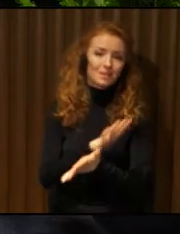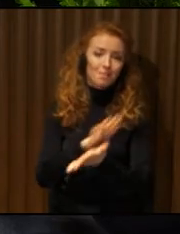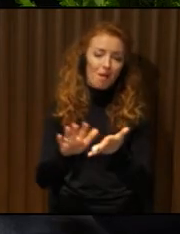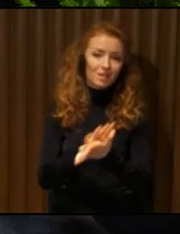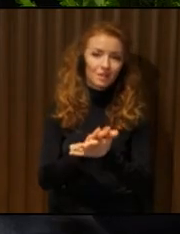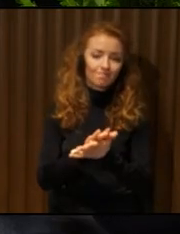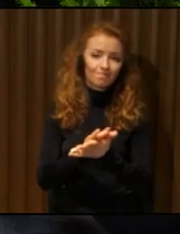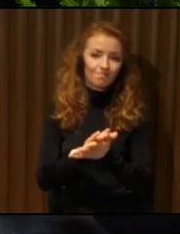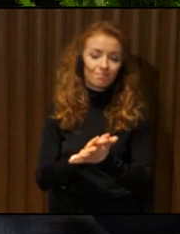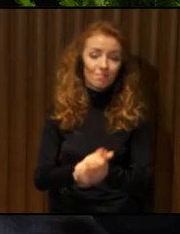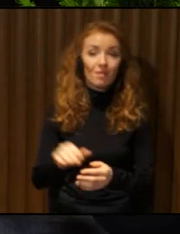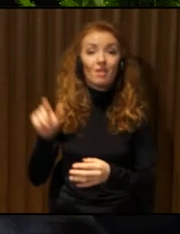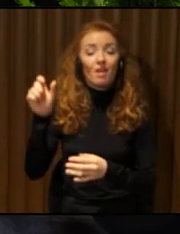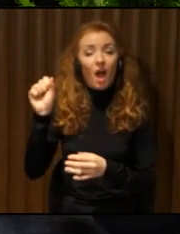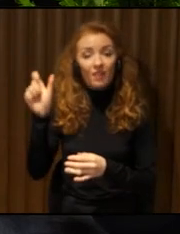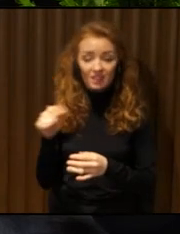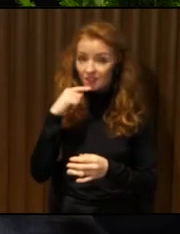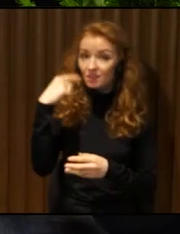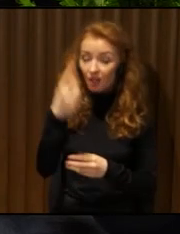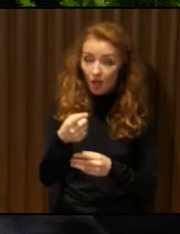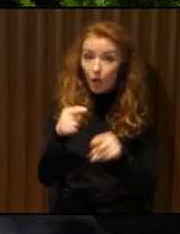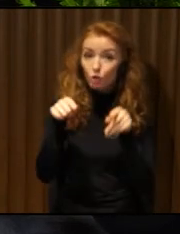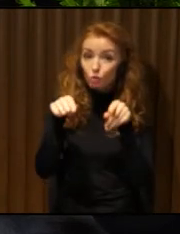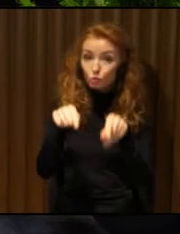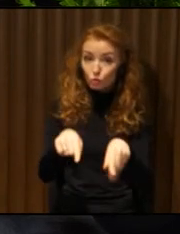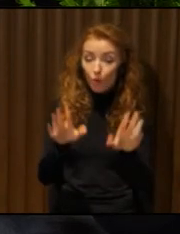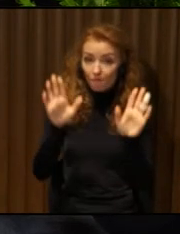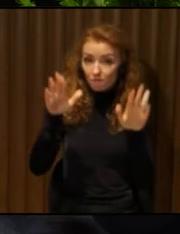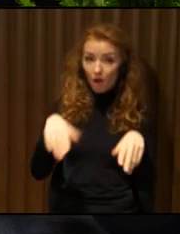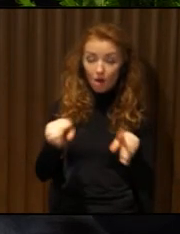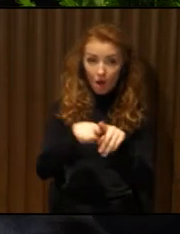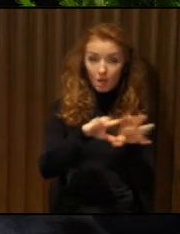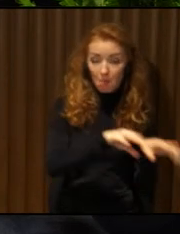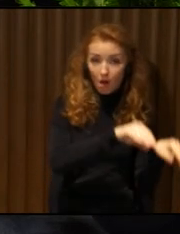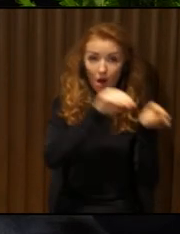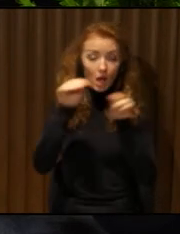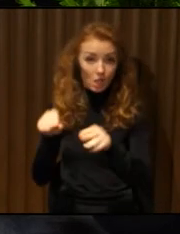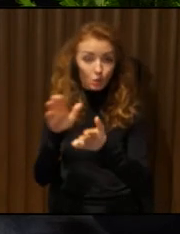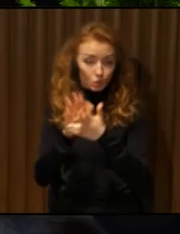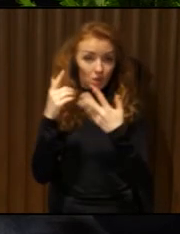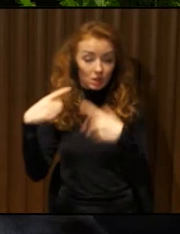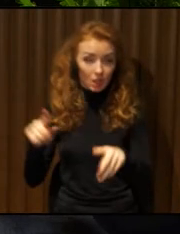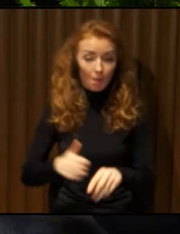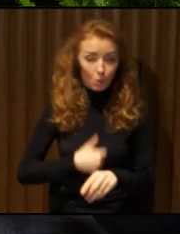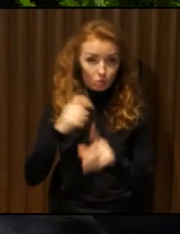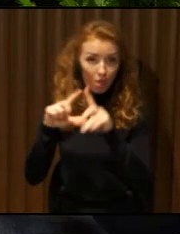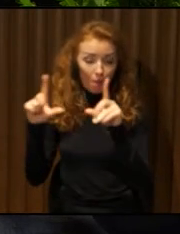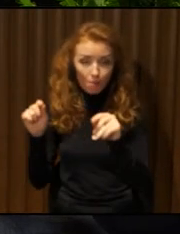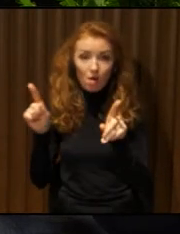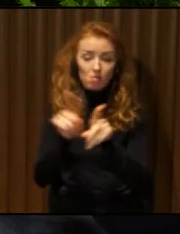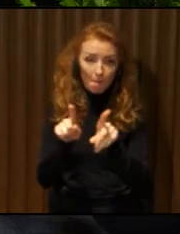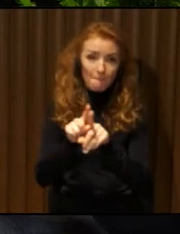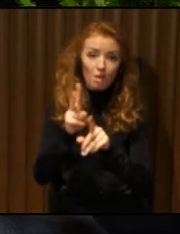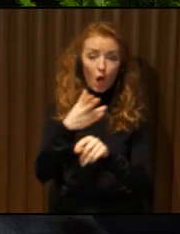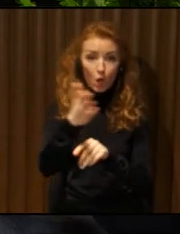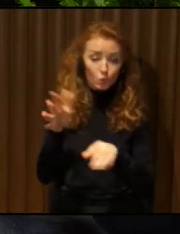could be also multiplied to another companies, even talking the same language, but even to, I don't know, food